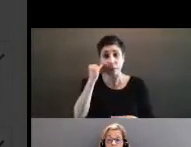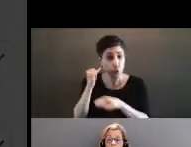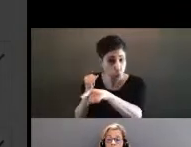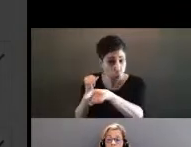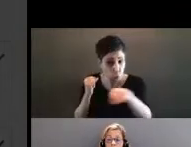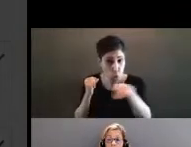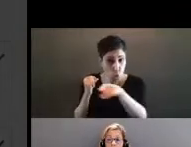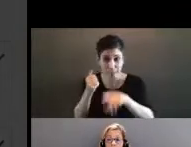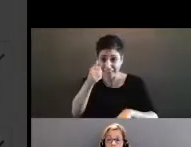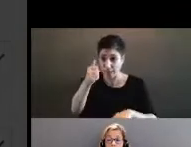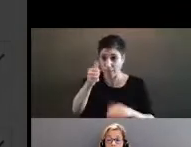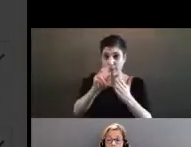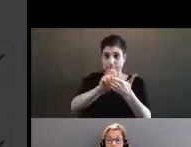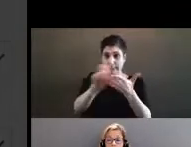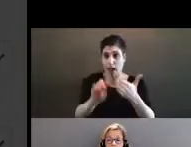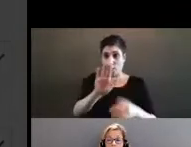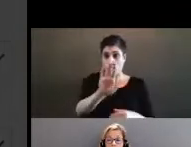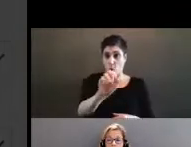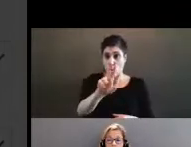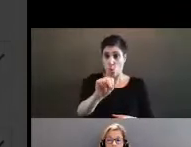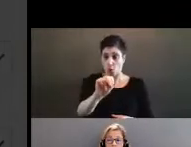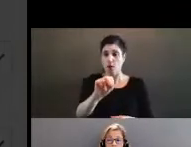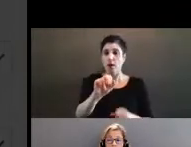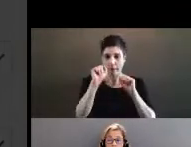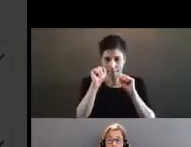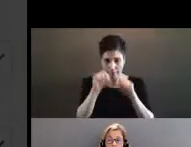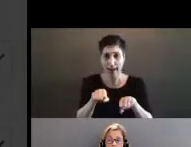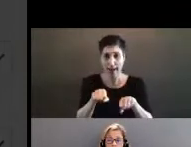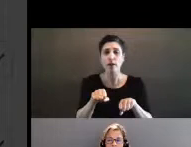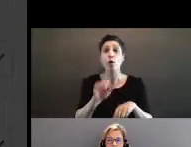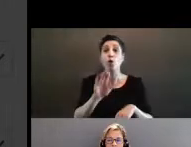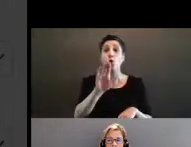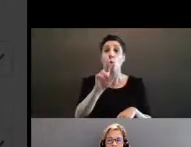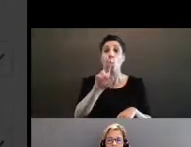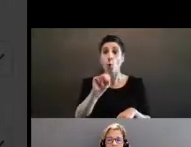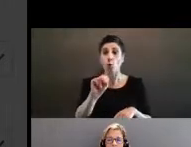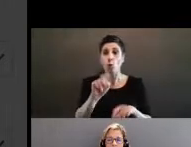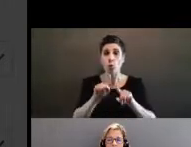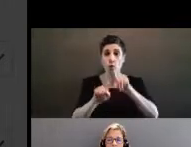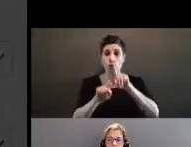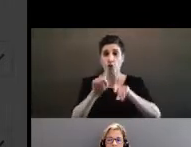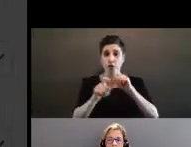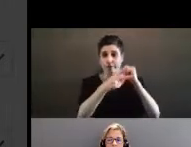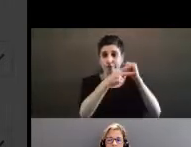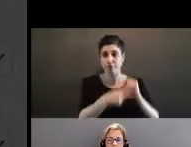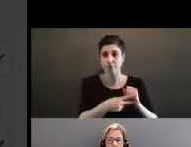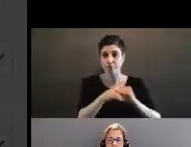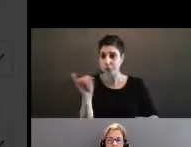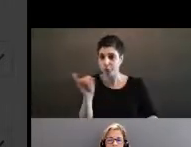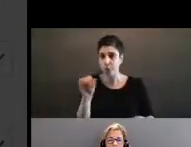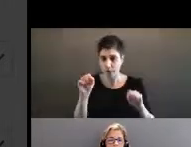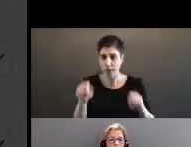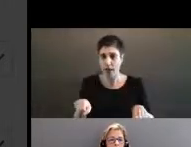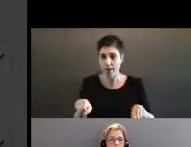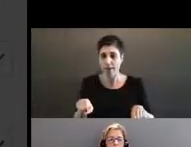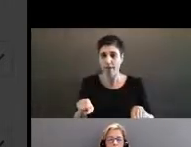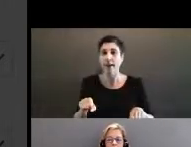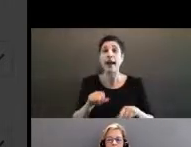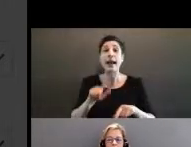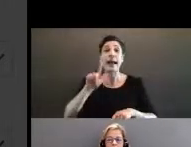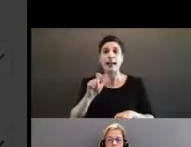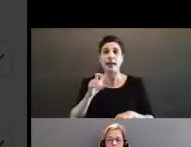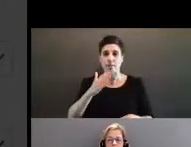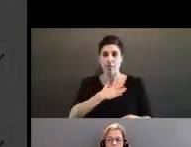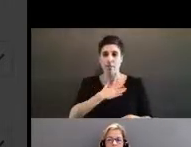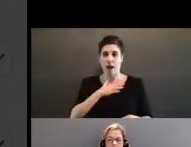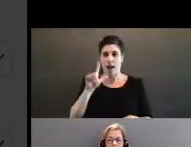this is a good way to import your own questions and move them around within your Kahoots. You can click on My Library,